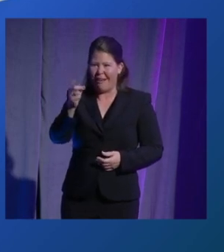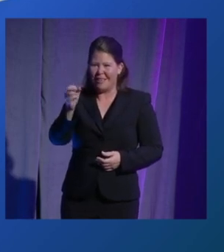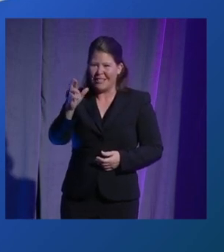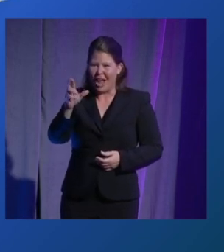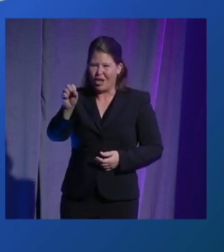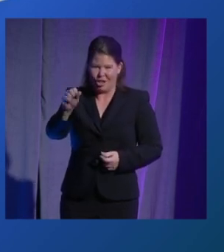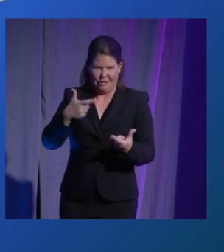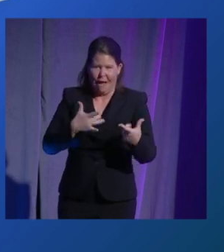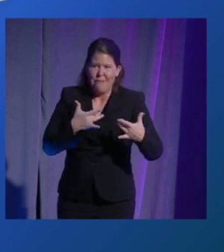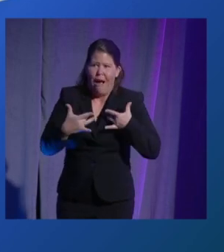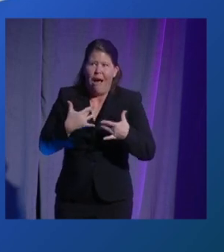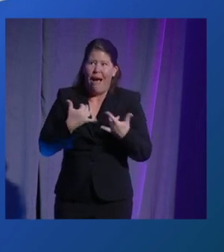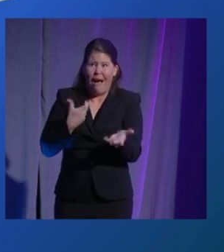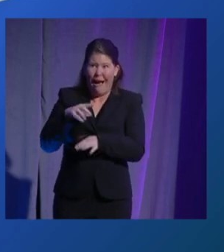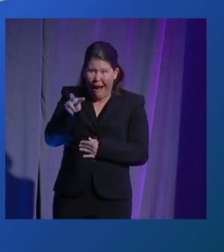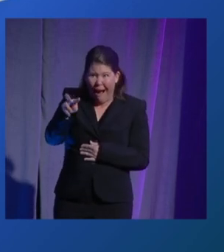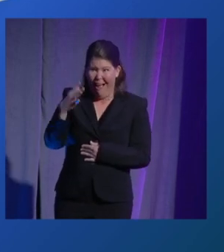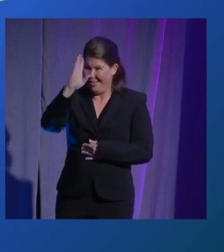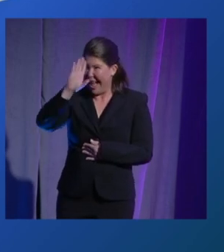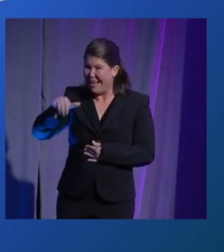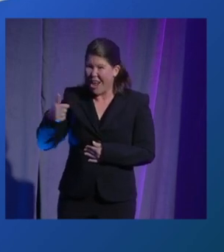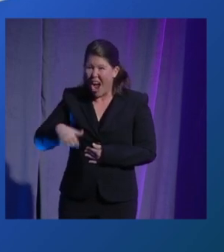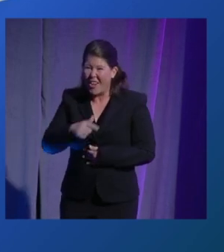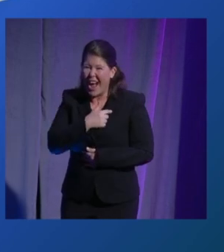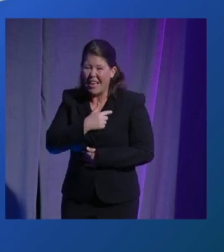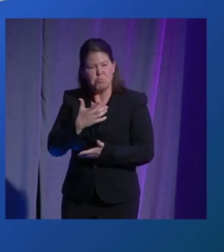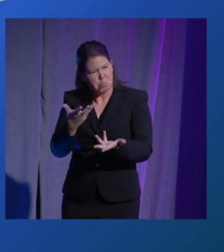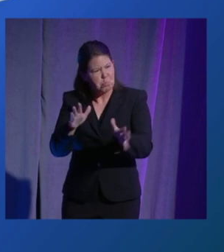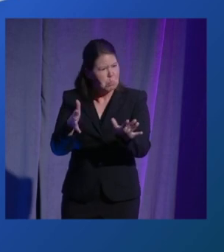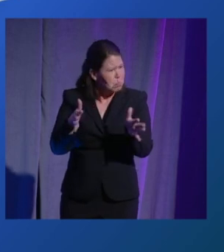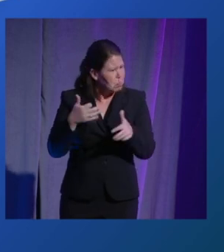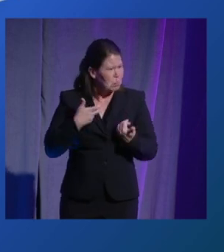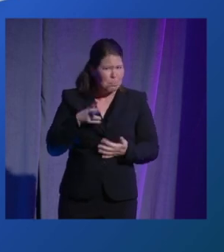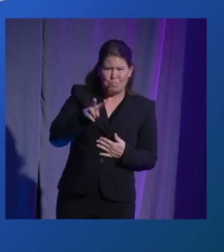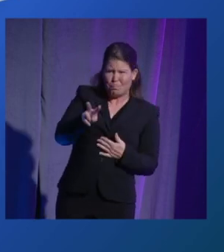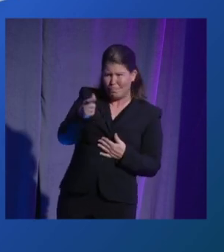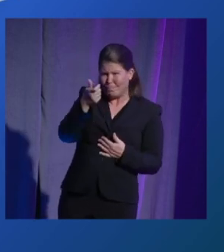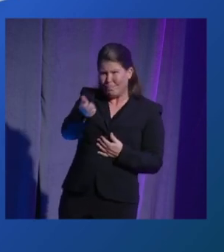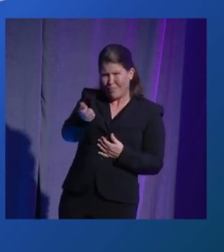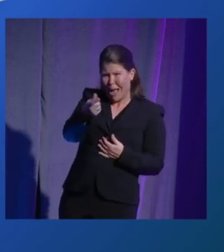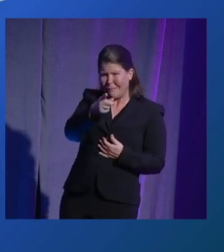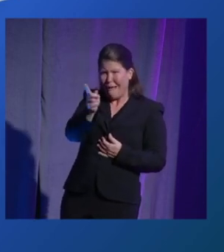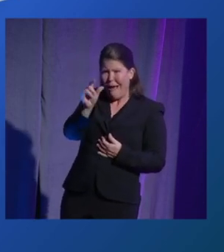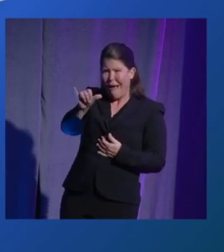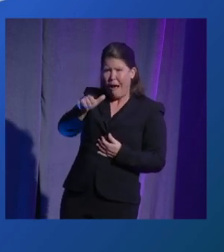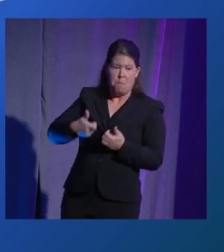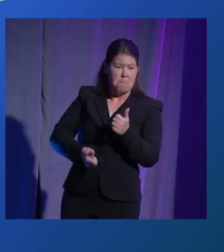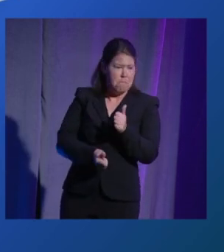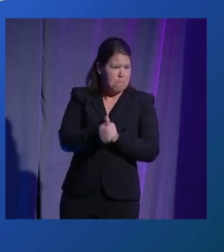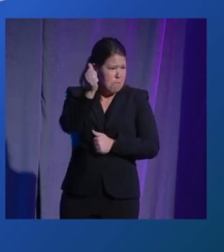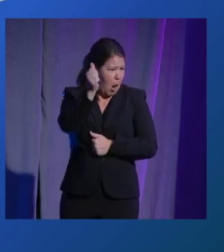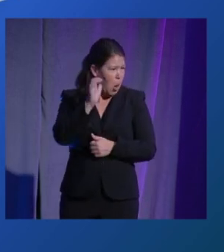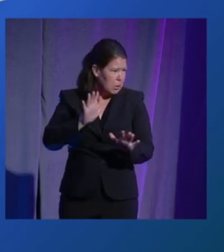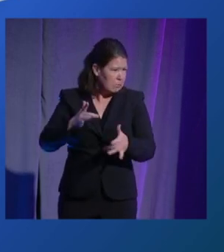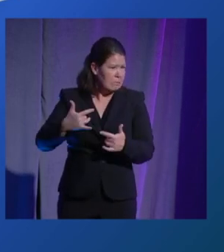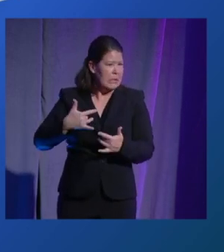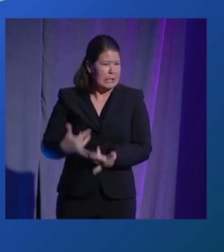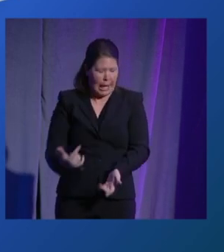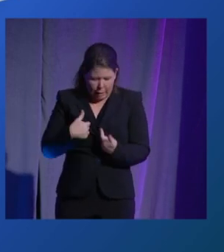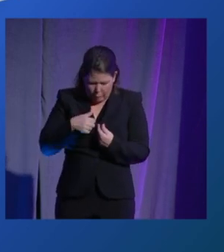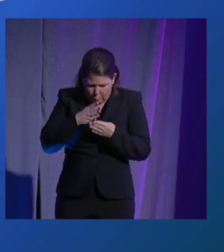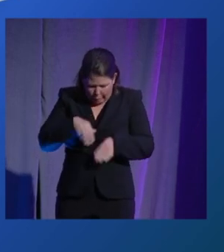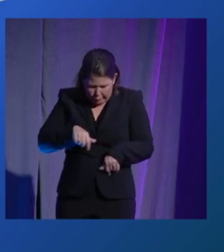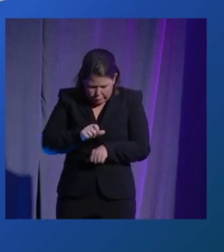we're they know us you know it's such a great thing but for the most part in engineering you're suffering and you're you're working in silence right in quiet Laboratories across the